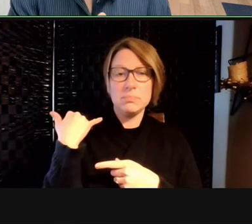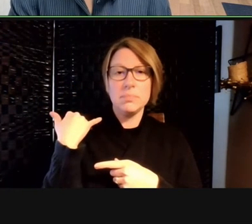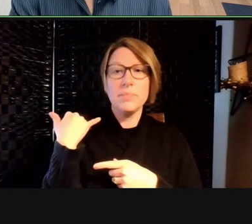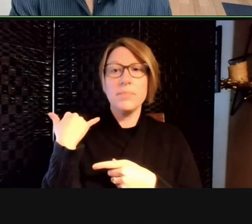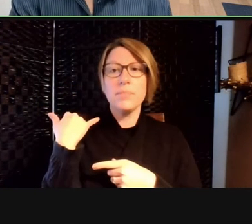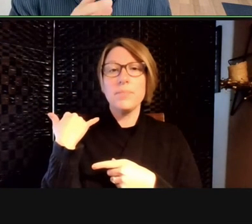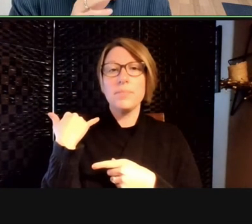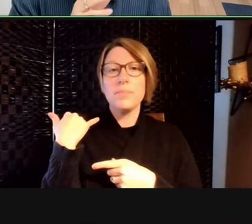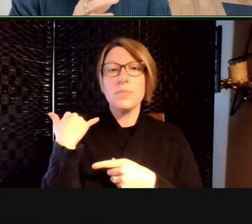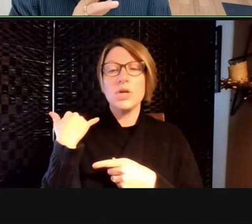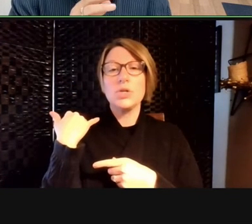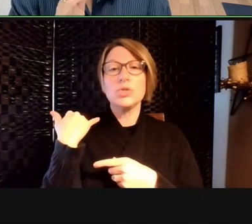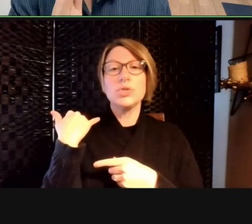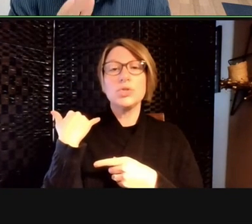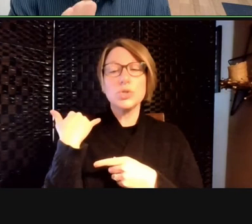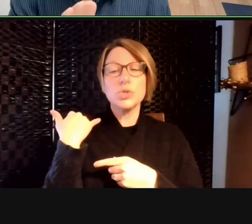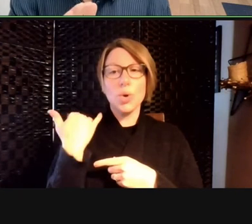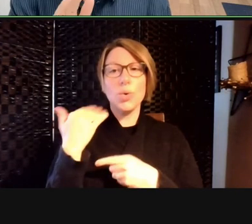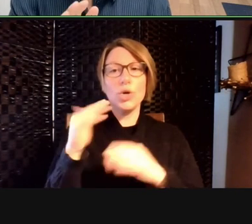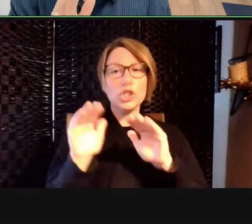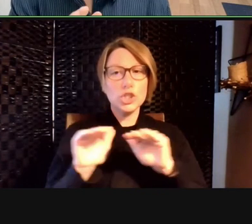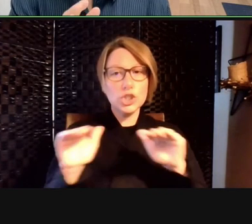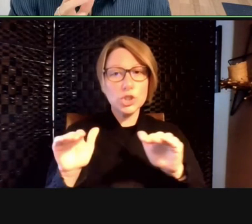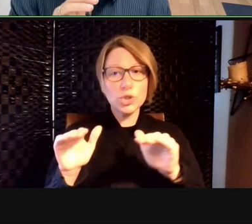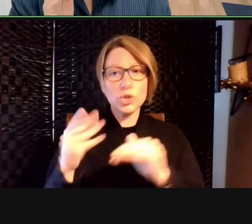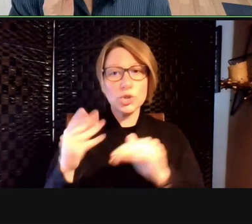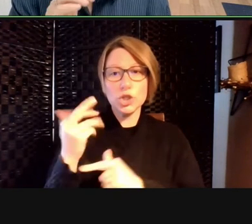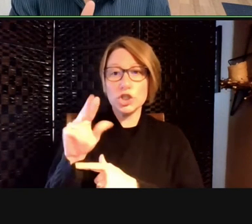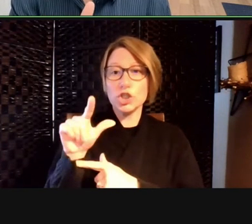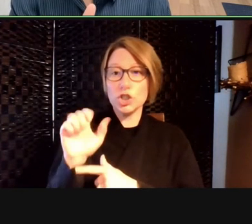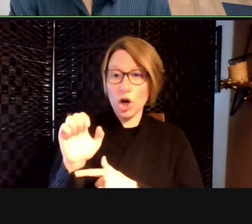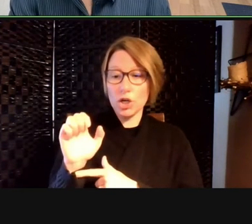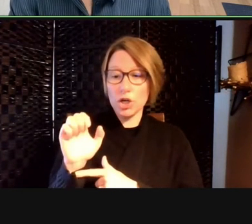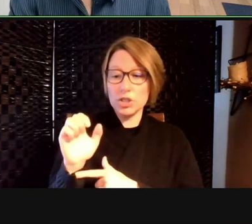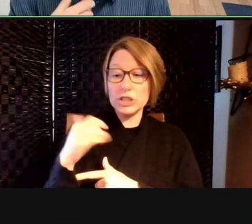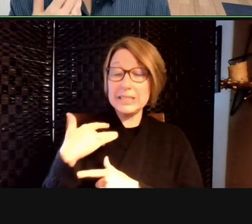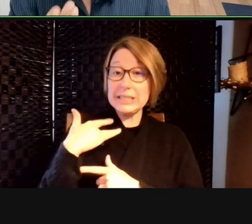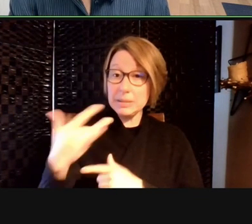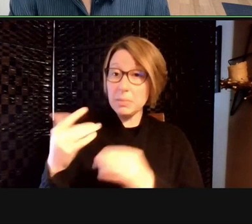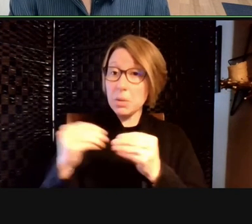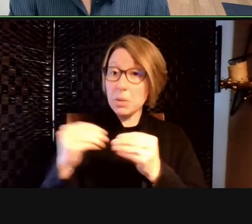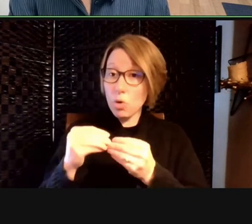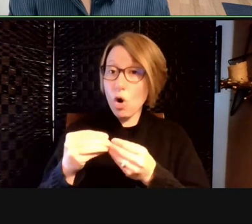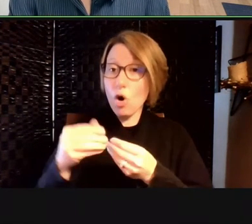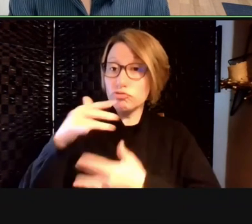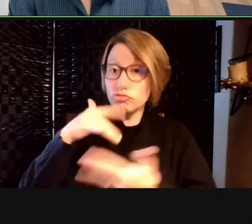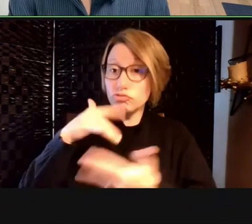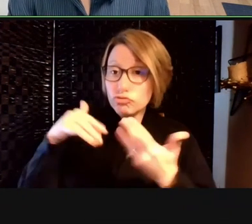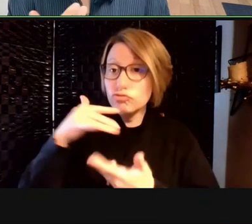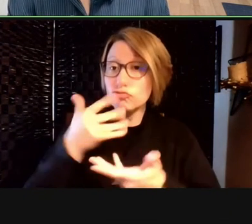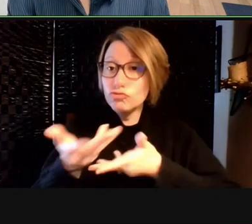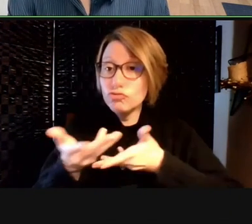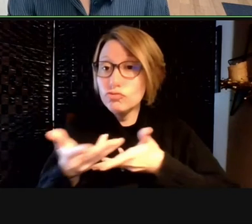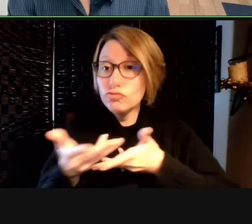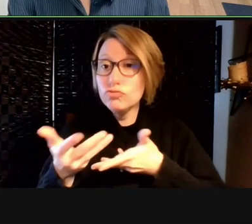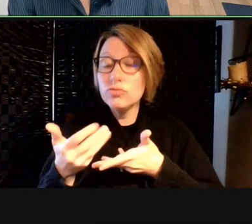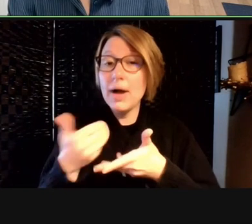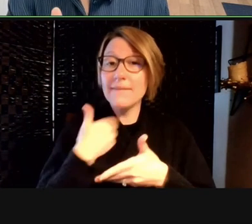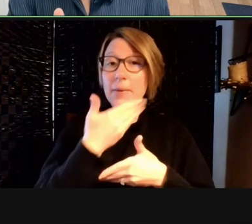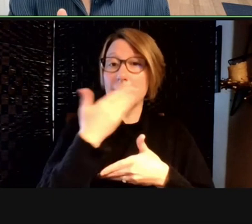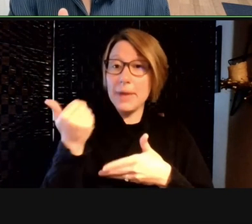that's emerging of children with charge is that they're generally socially more engaged and have better language or